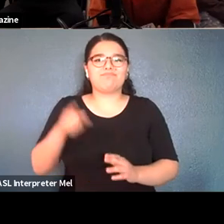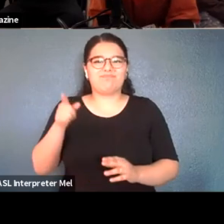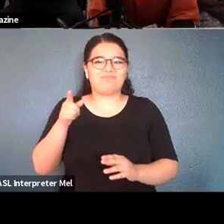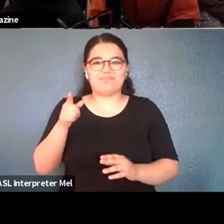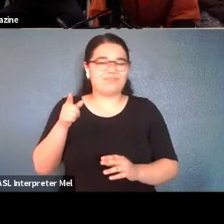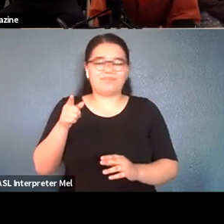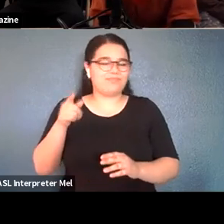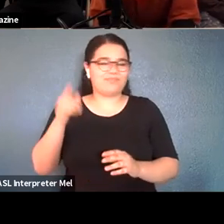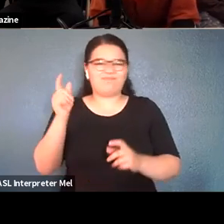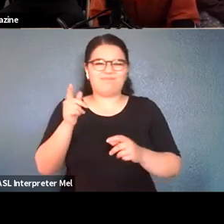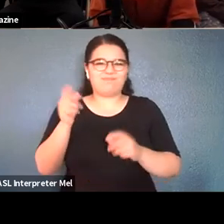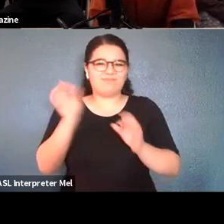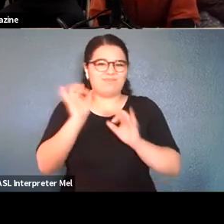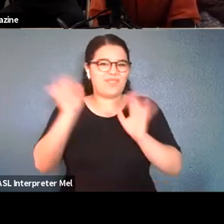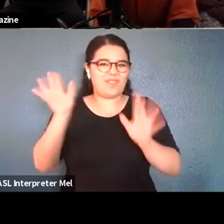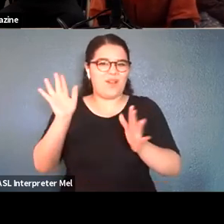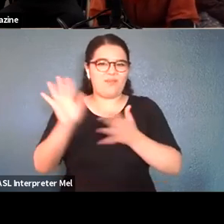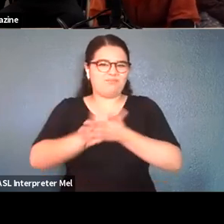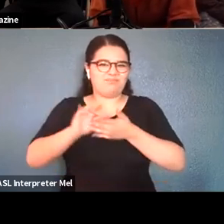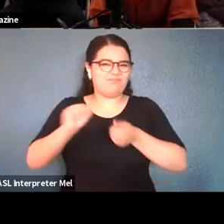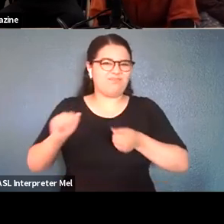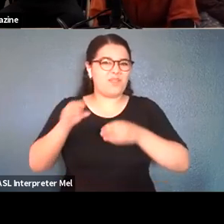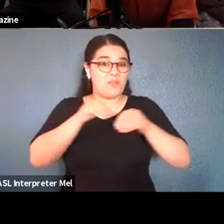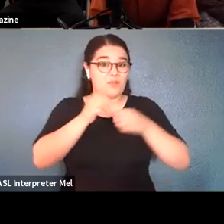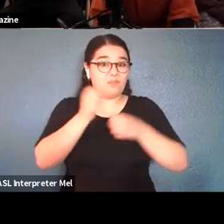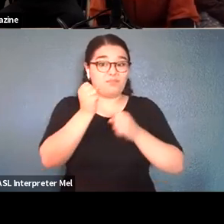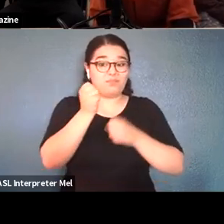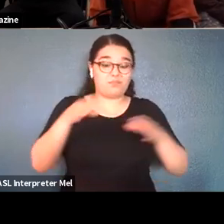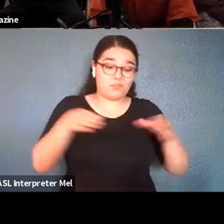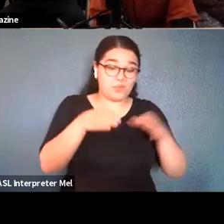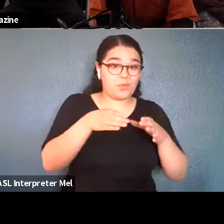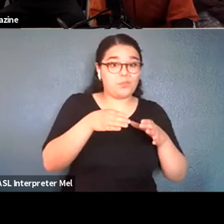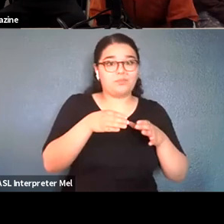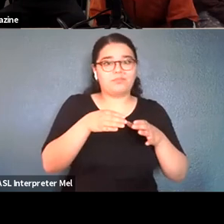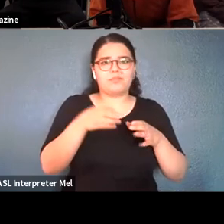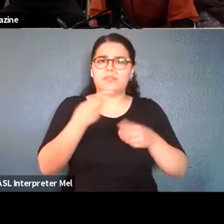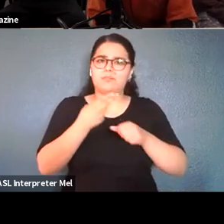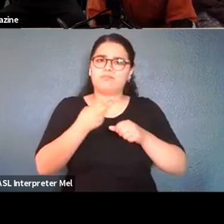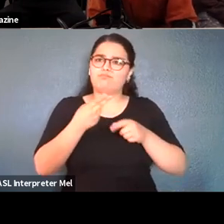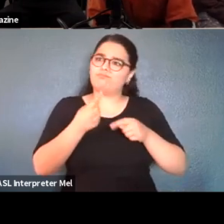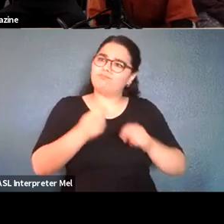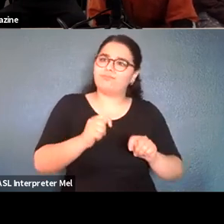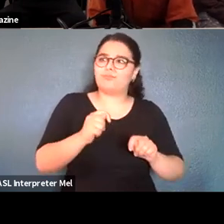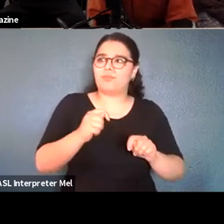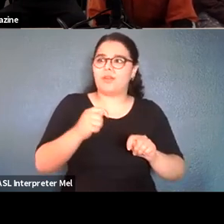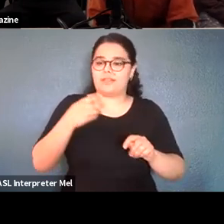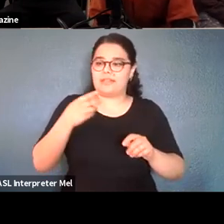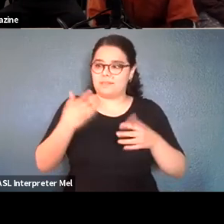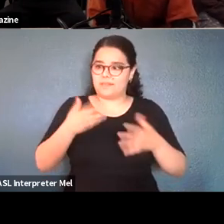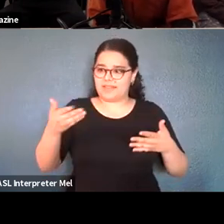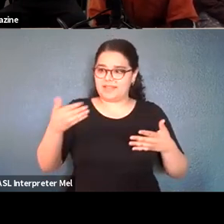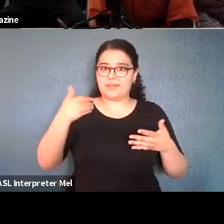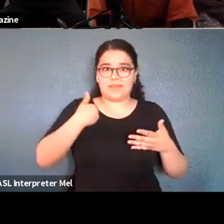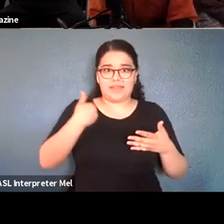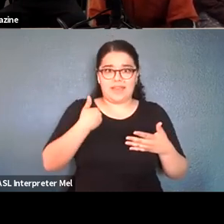politrickster movement to basically take these little crumbs that we had away from